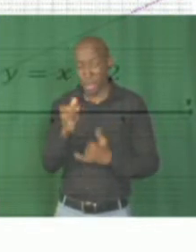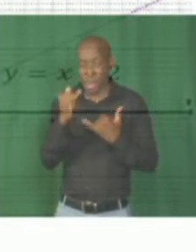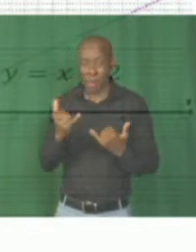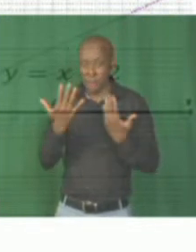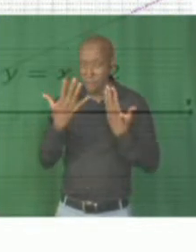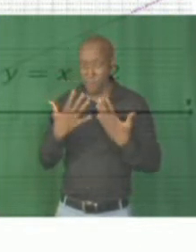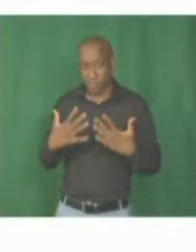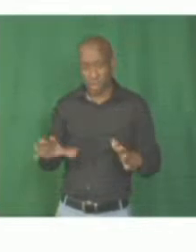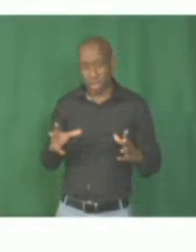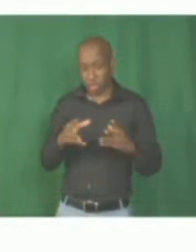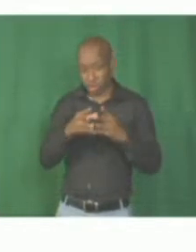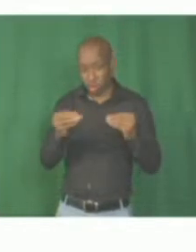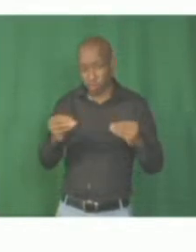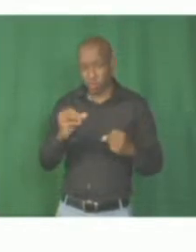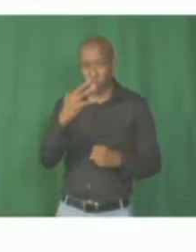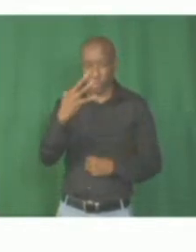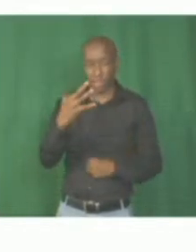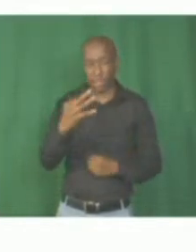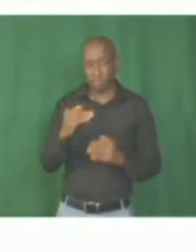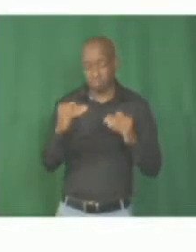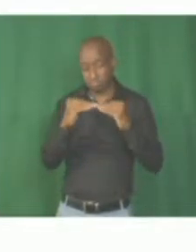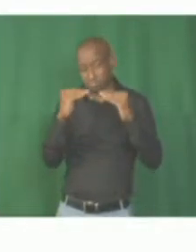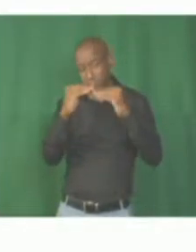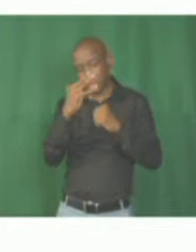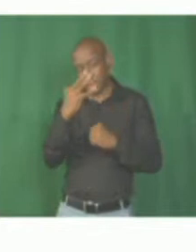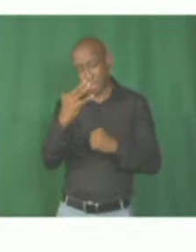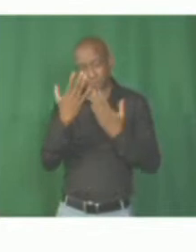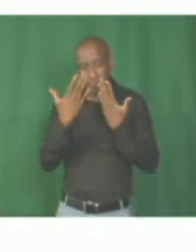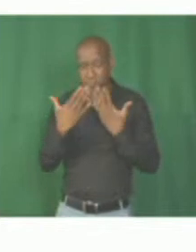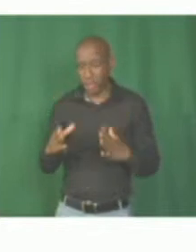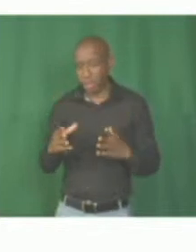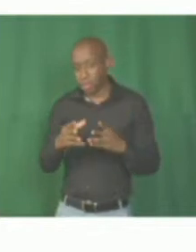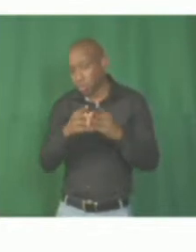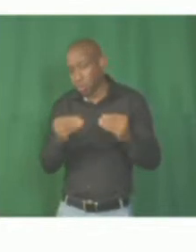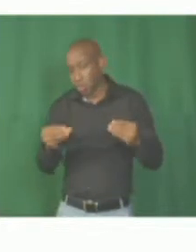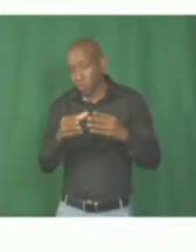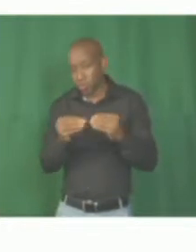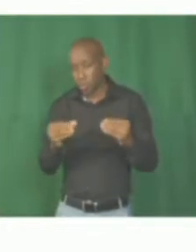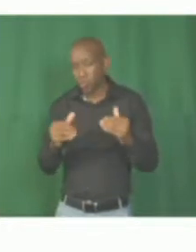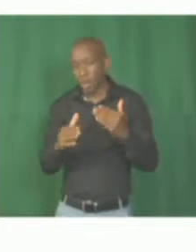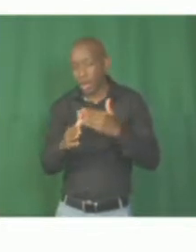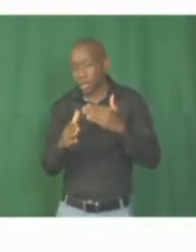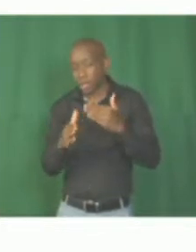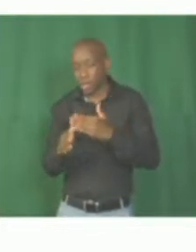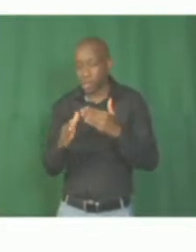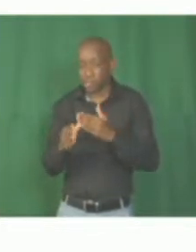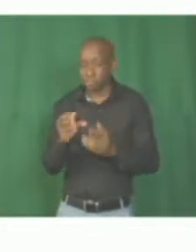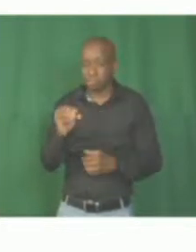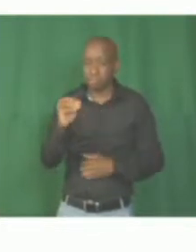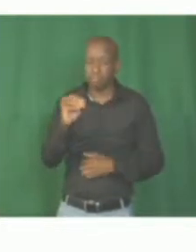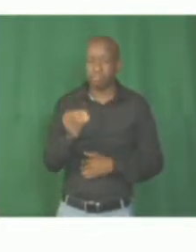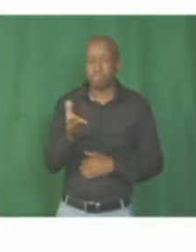solved all 3 equations. Now these are the solutions now to